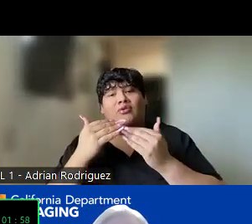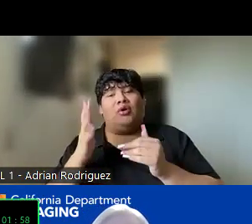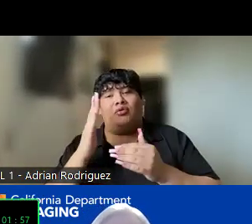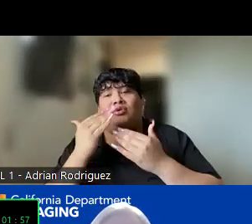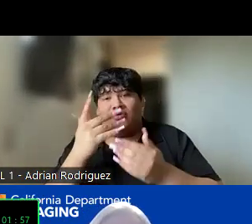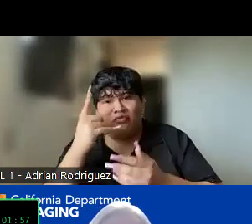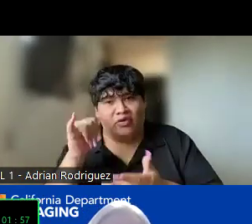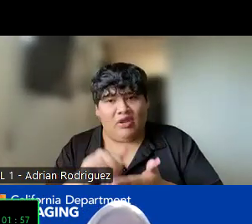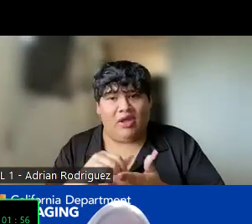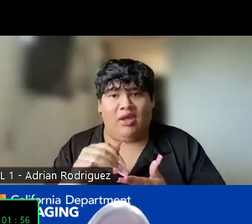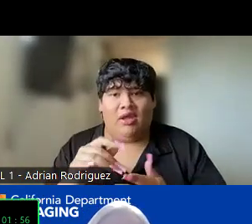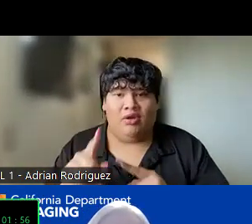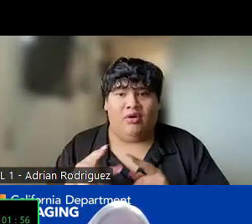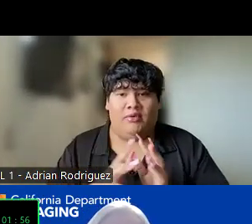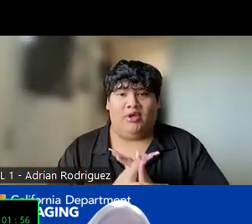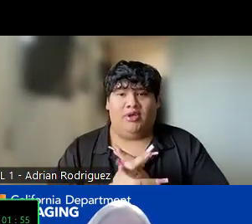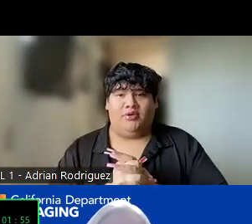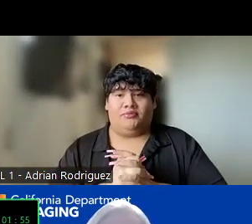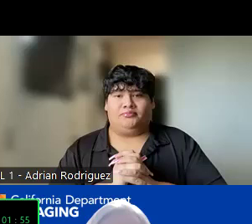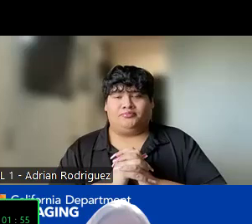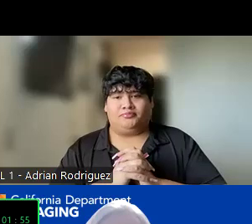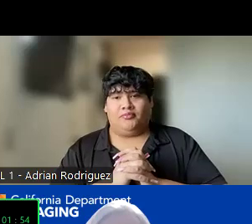your comment. We really do.